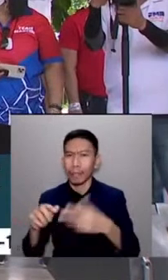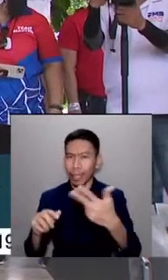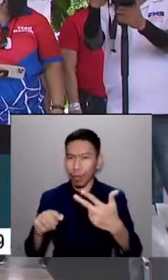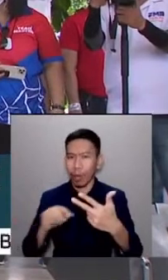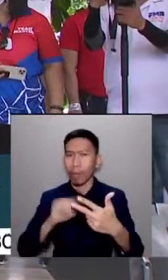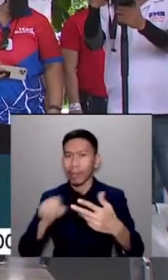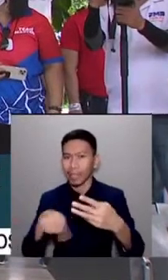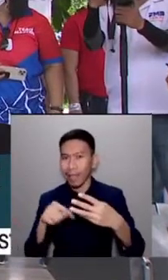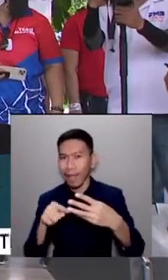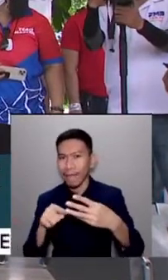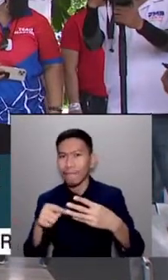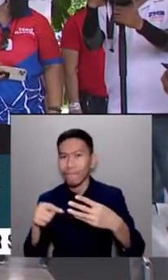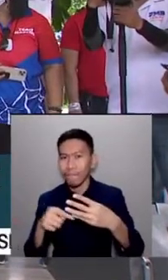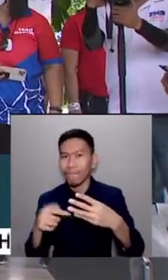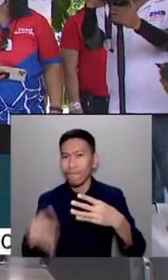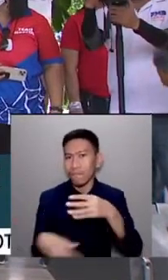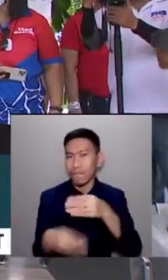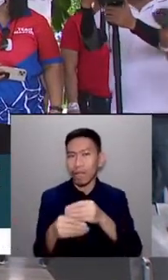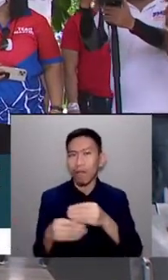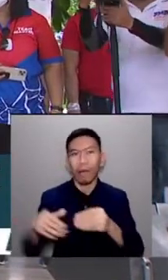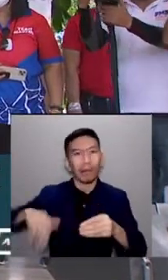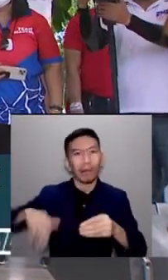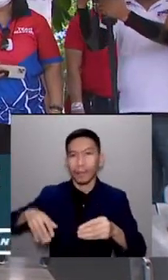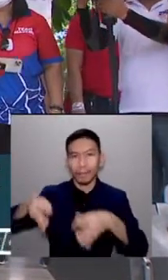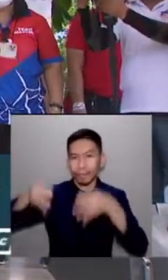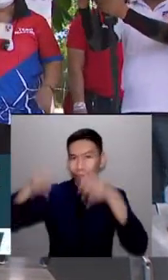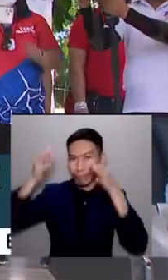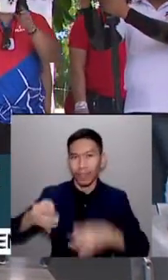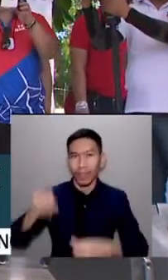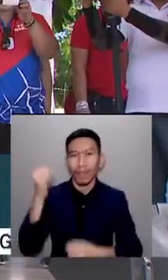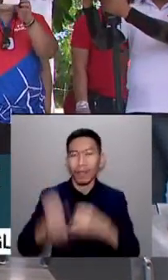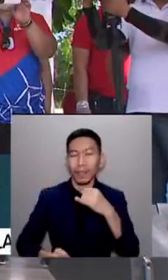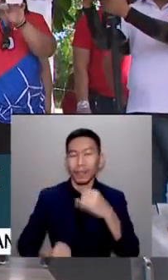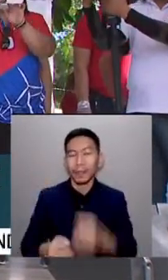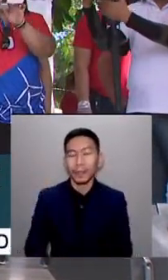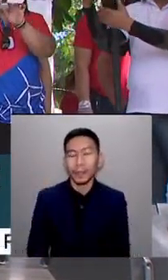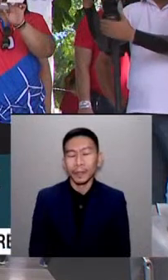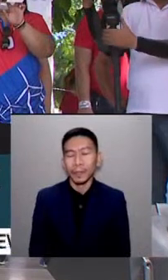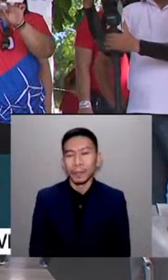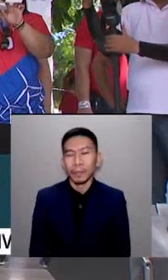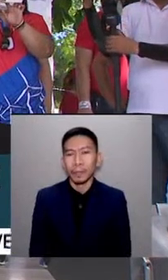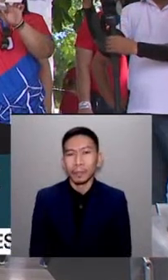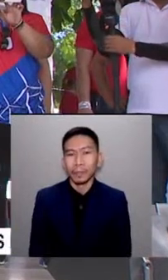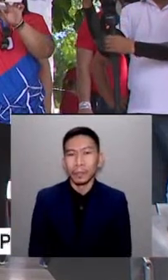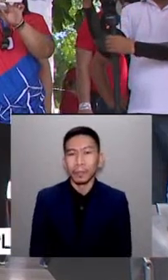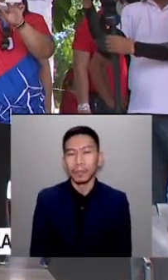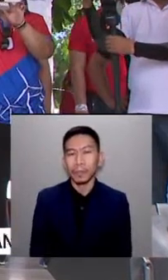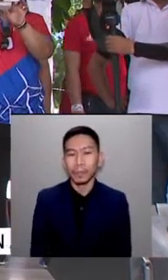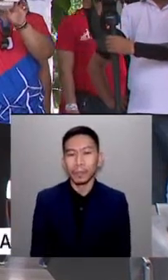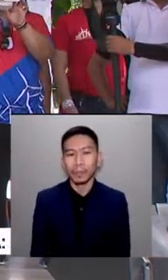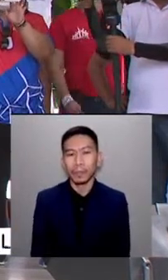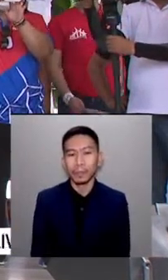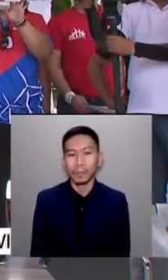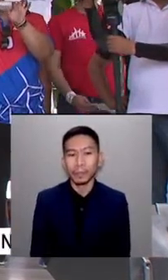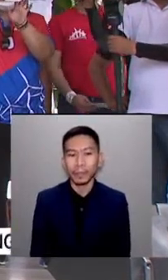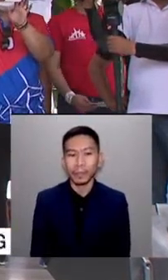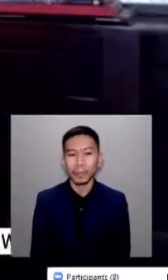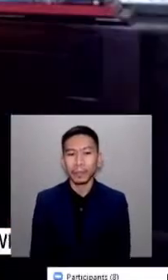have not yet attained finality. Ina Reformina, ABS-CBN News.